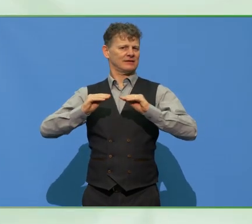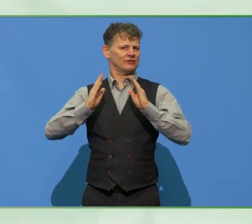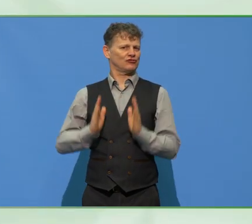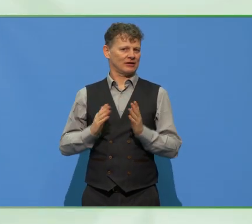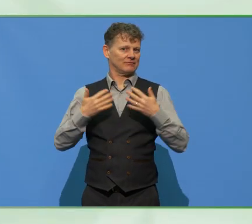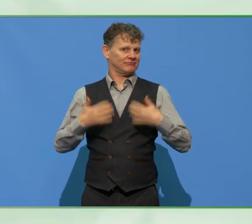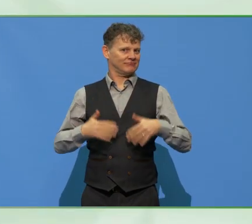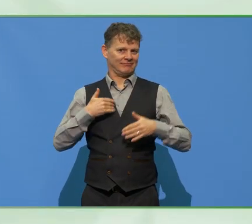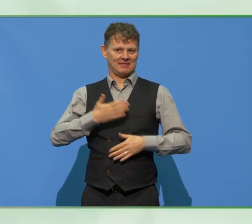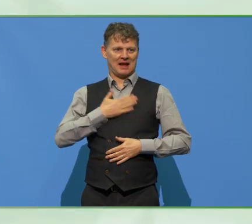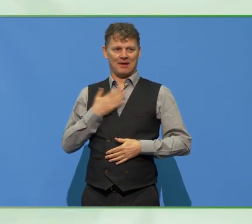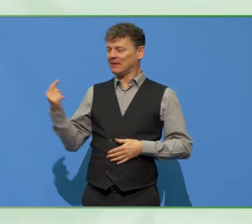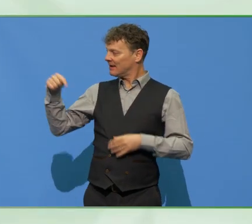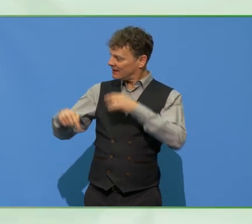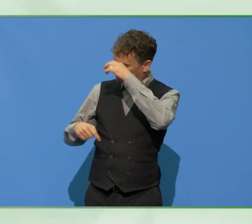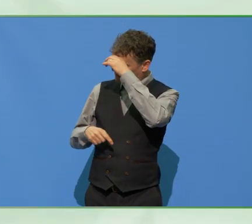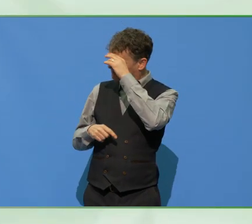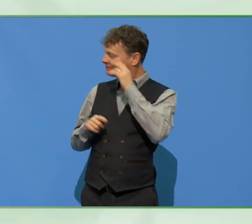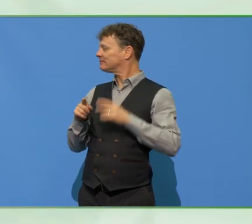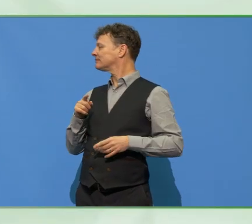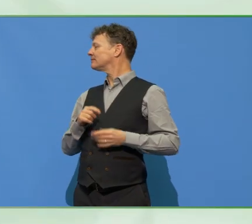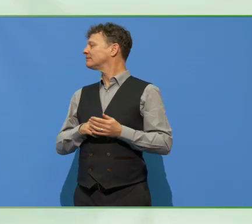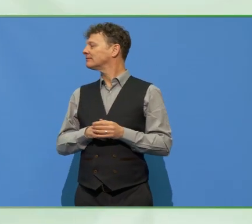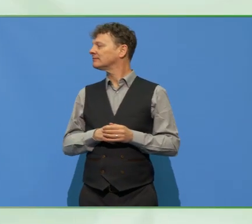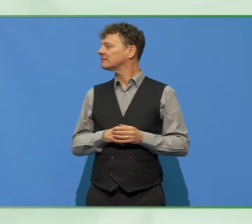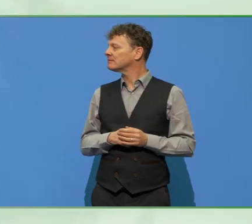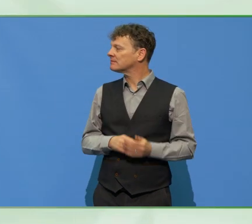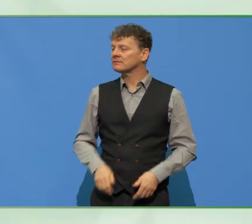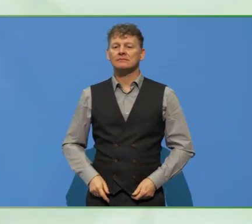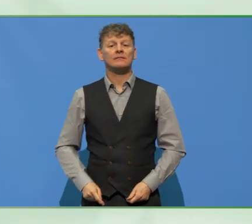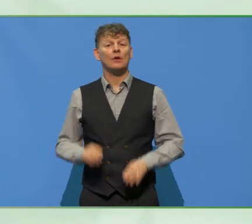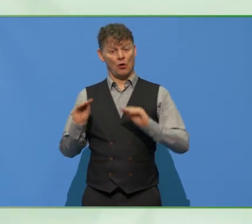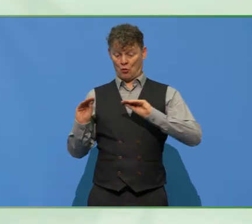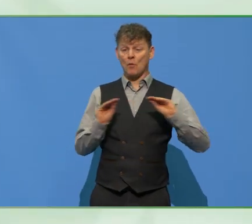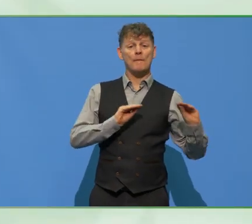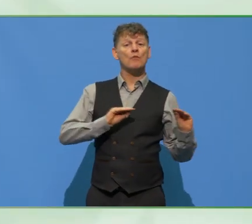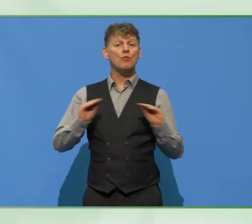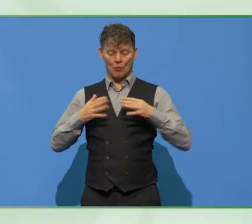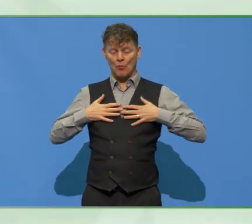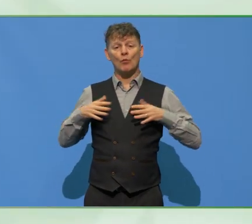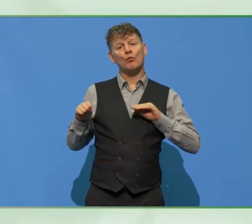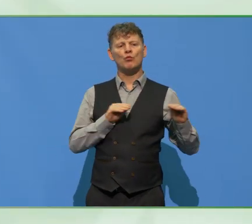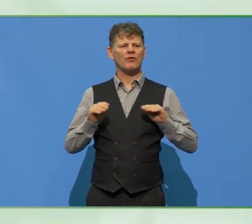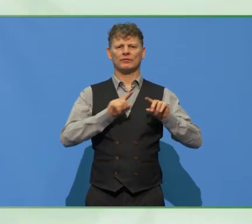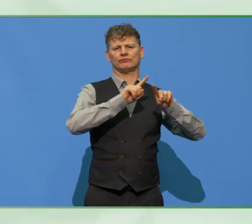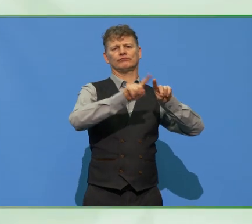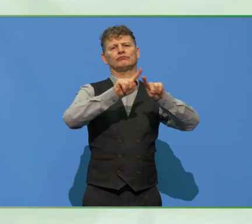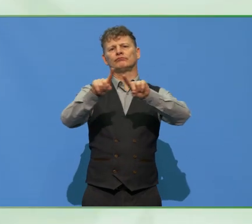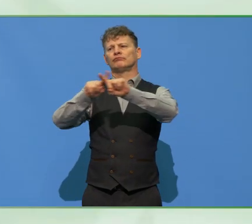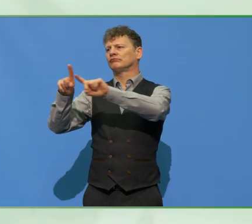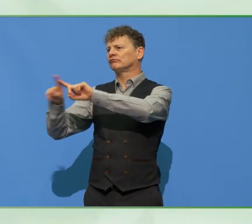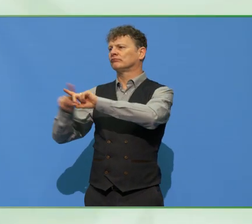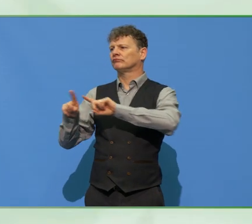and moving alongside with me. Movement can mean so many different things for people.